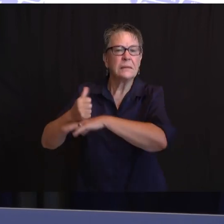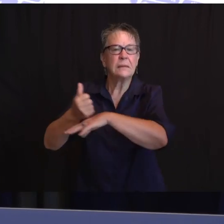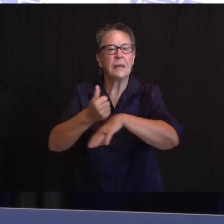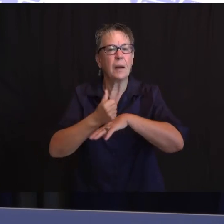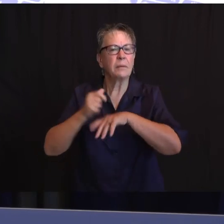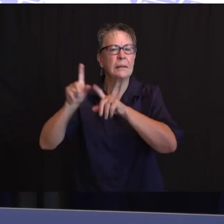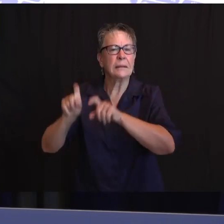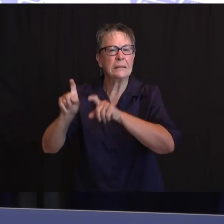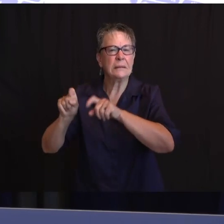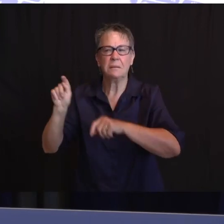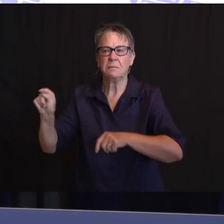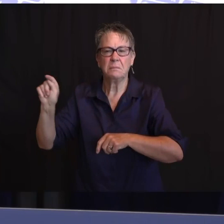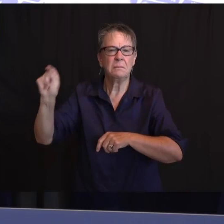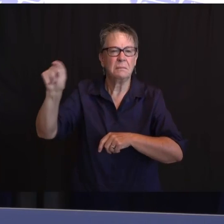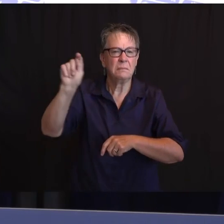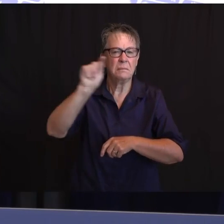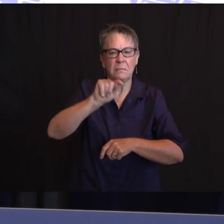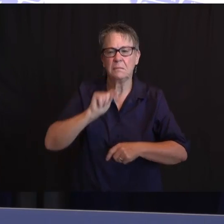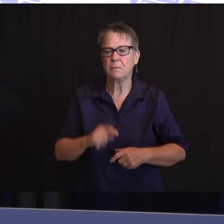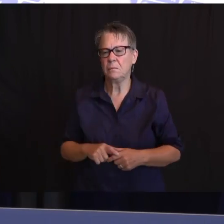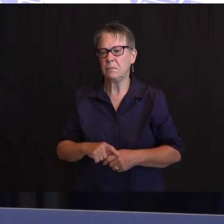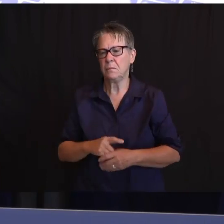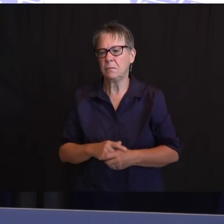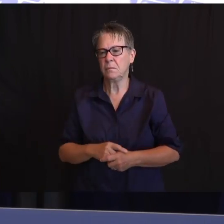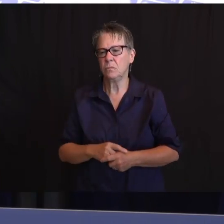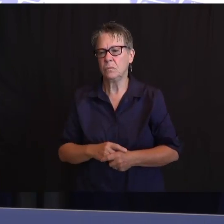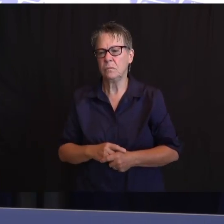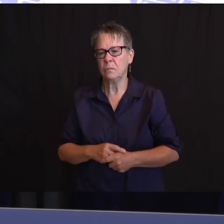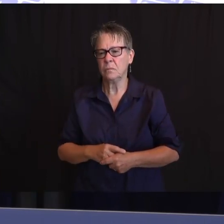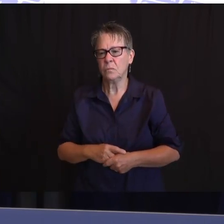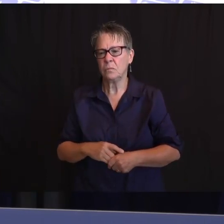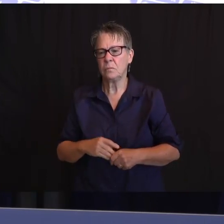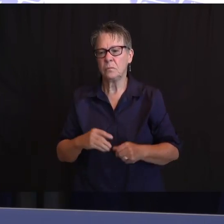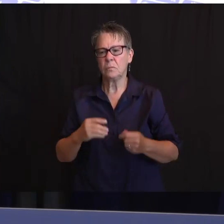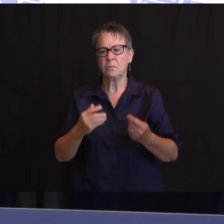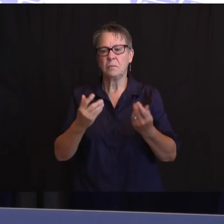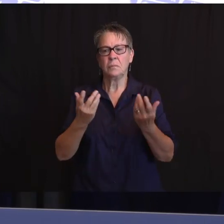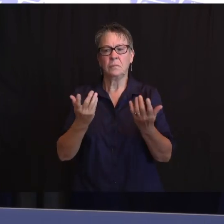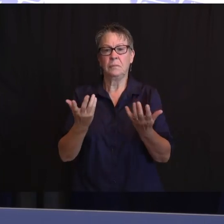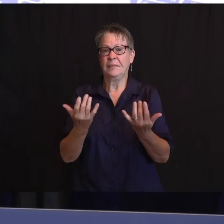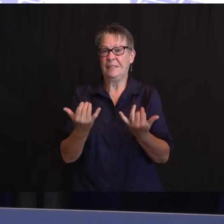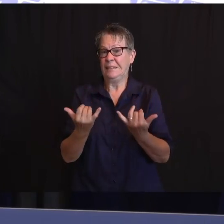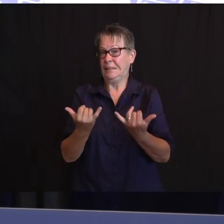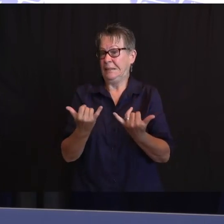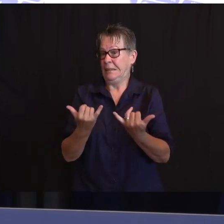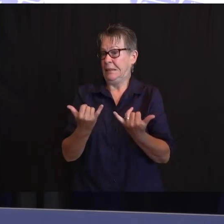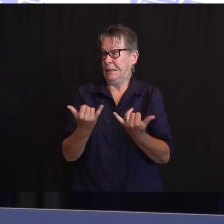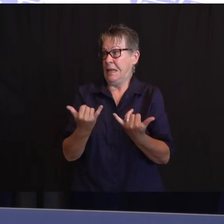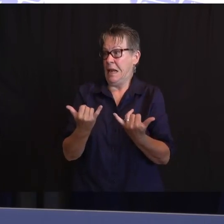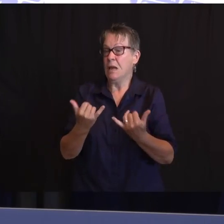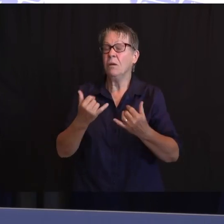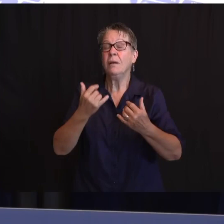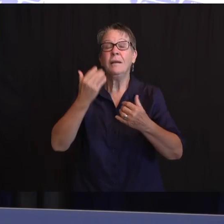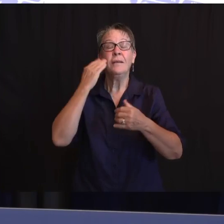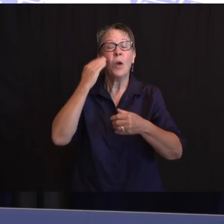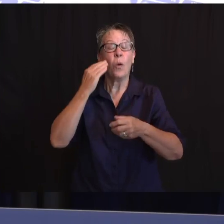significantly, with most laboratories reporting results in less than 3